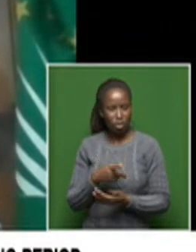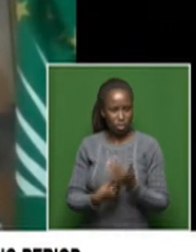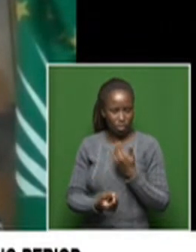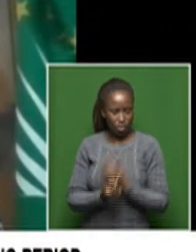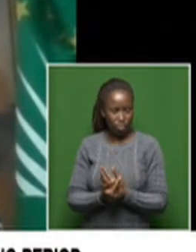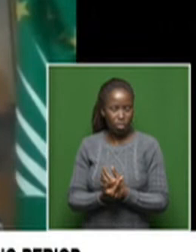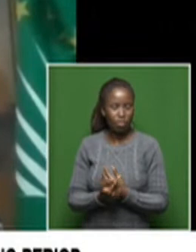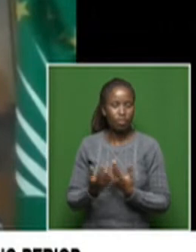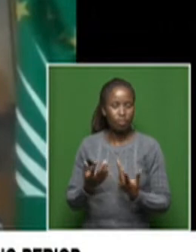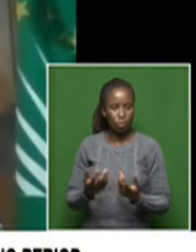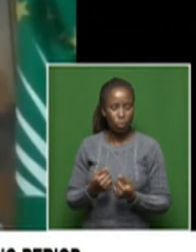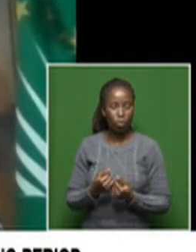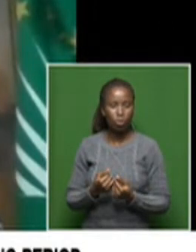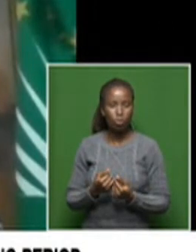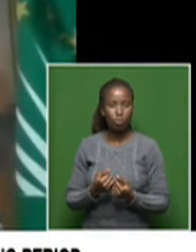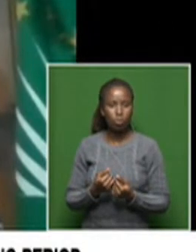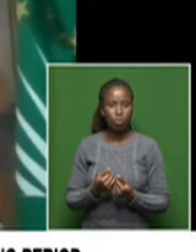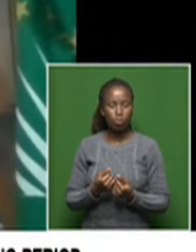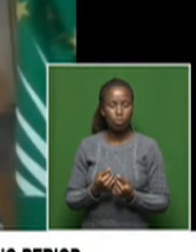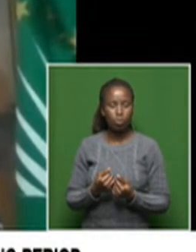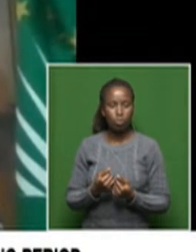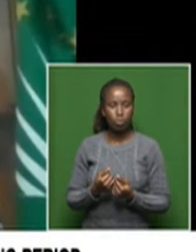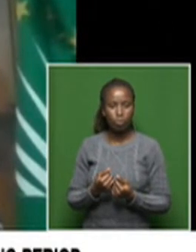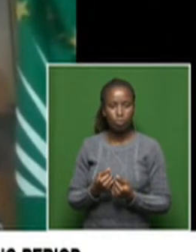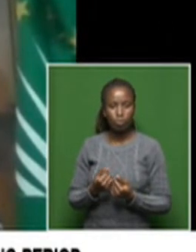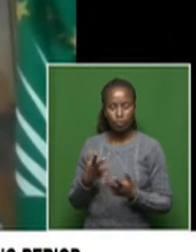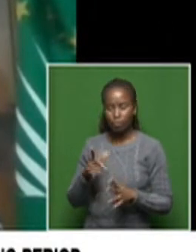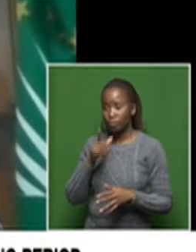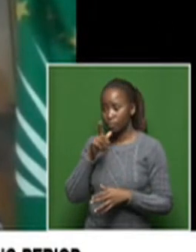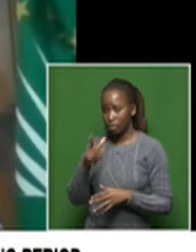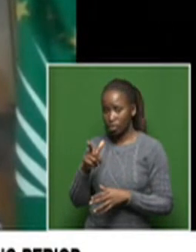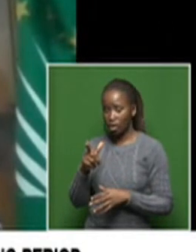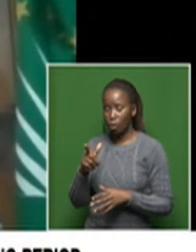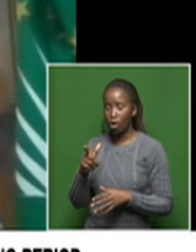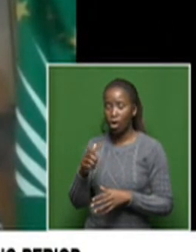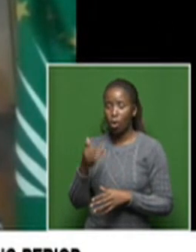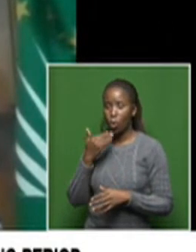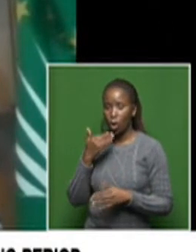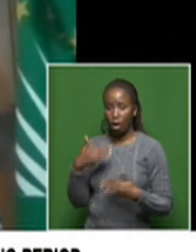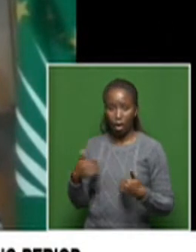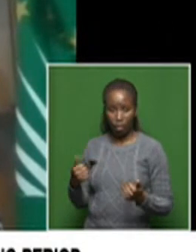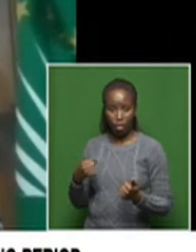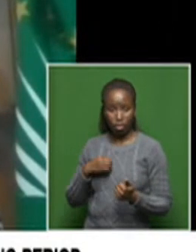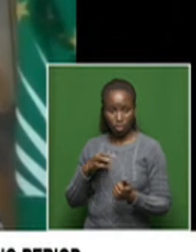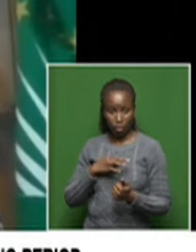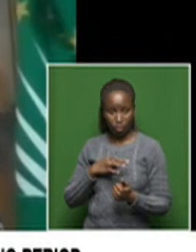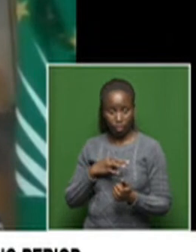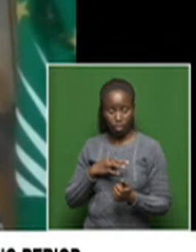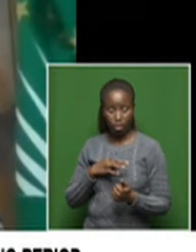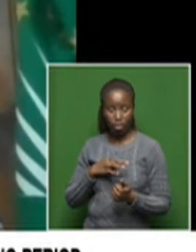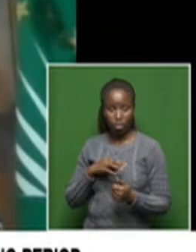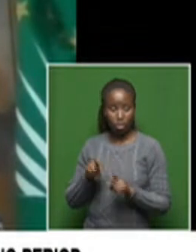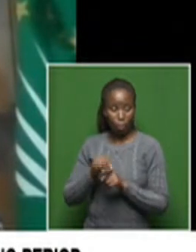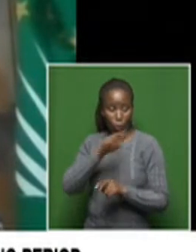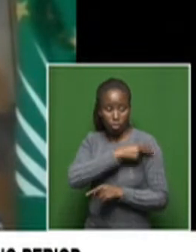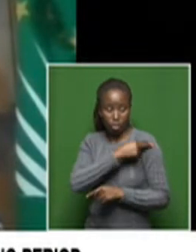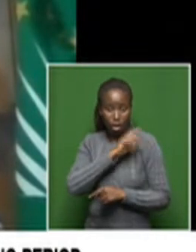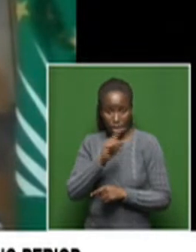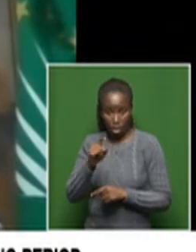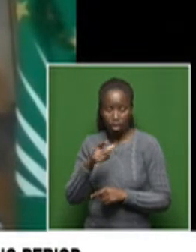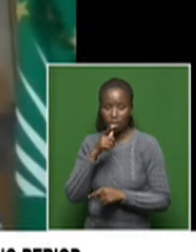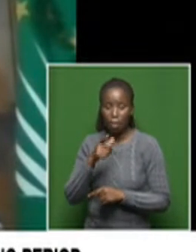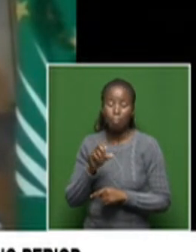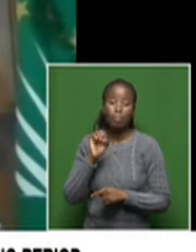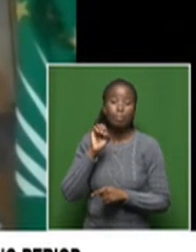of having to say to the health practitioners and to the hospitals to say, non-critical and